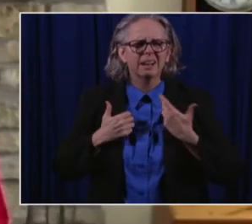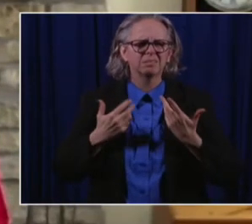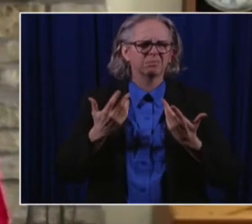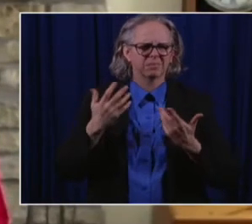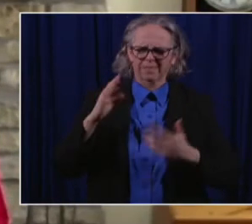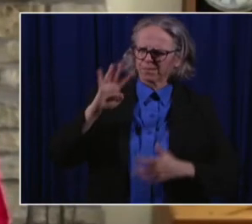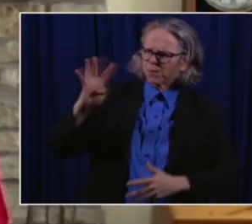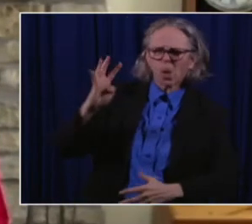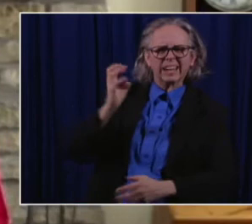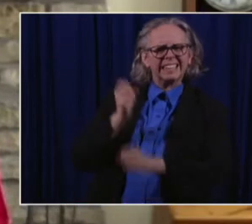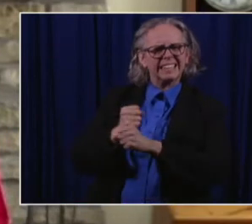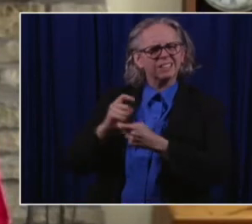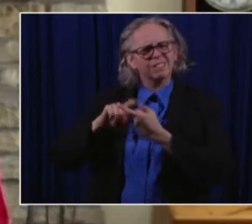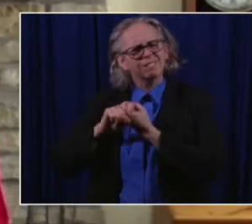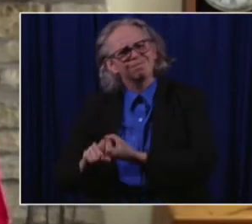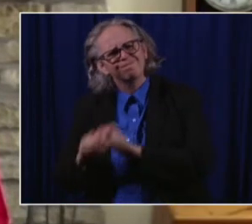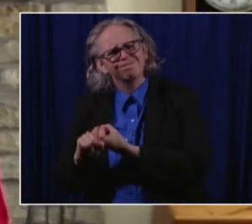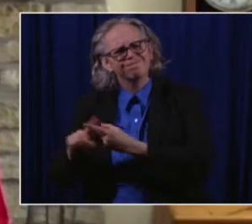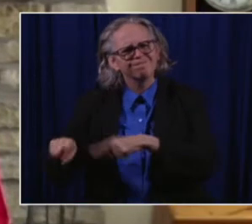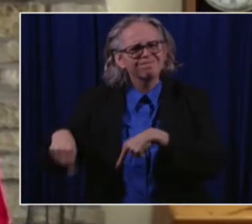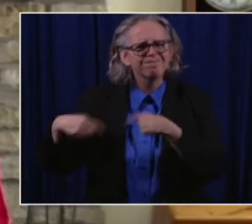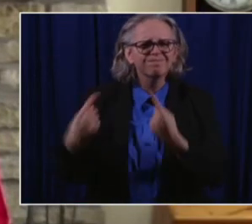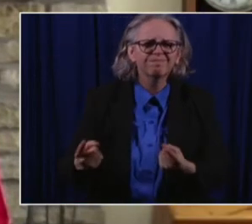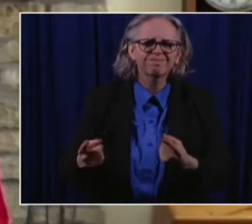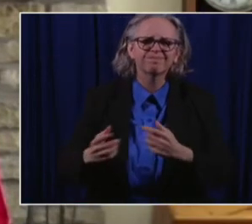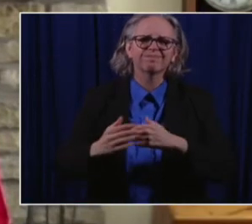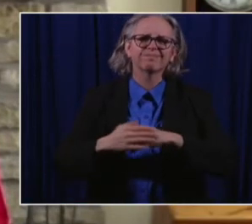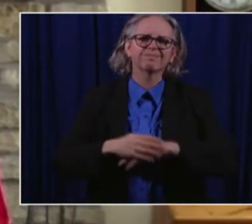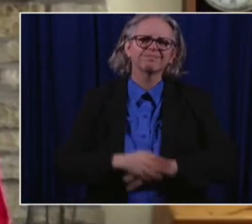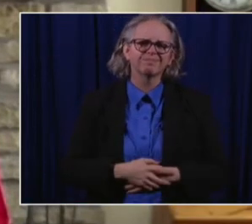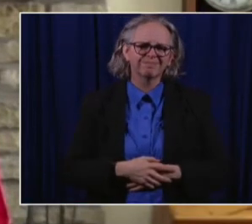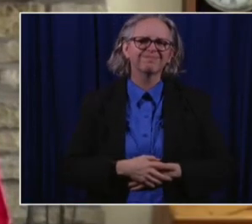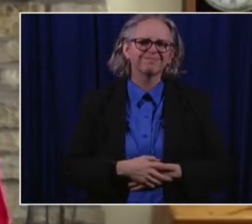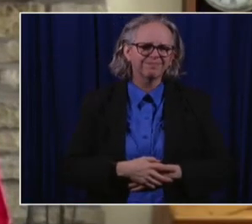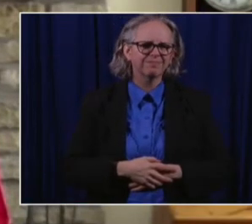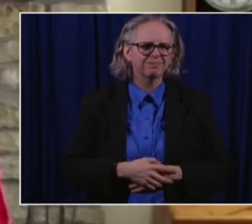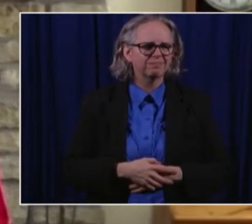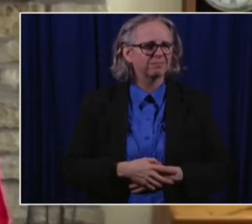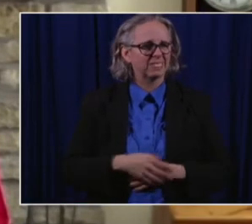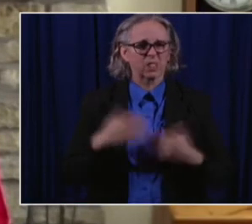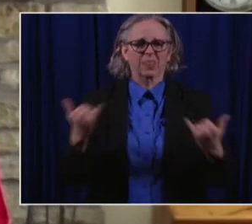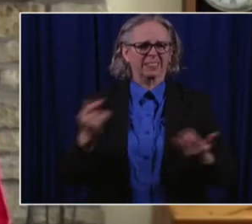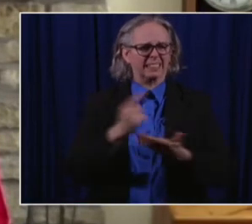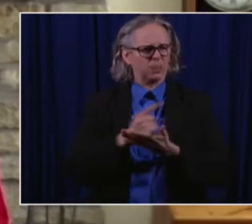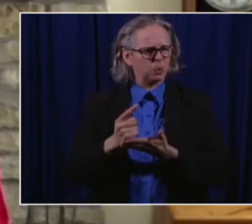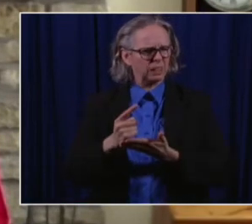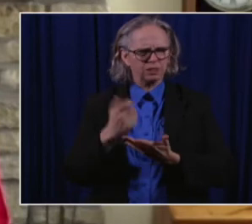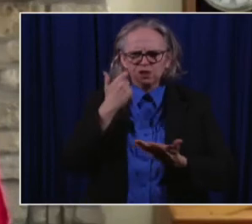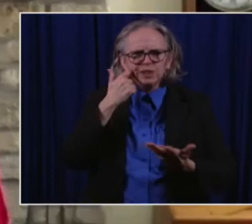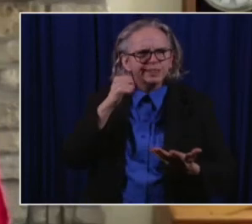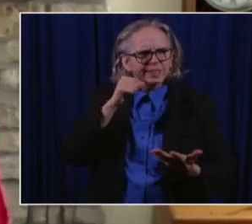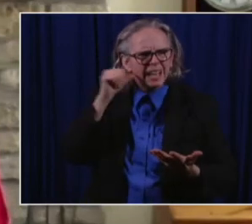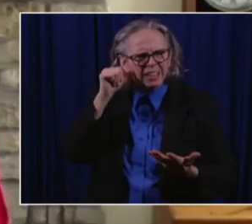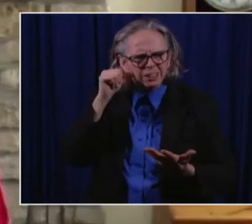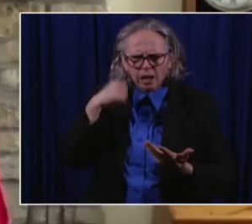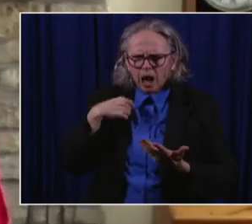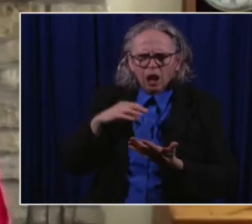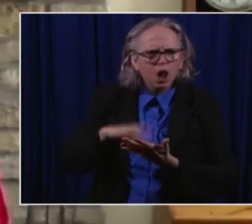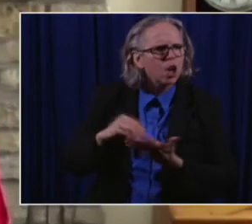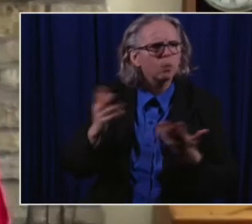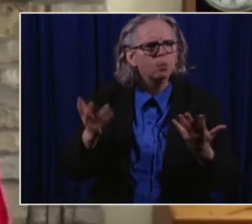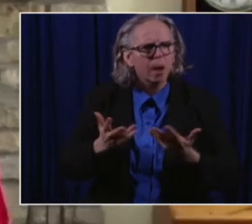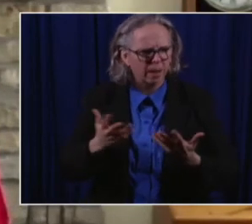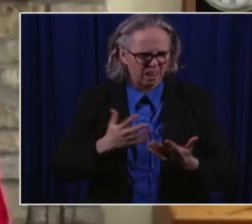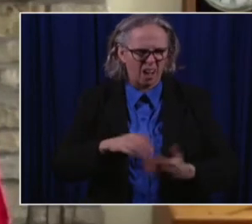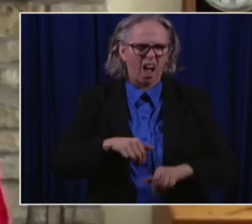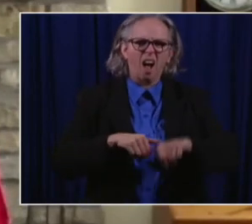decades. We also lost this week. We learned yesterday that our friend, Scioto County